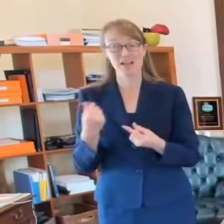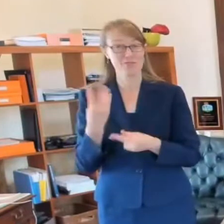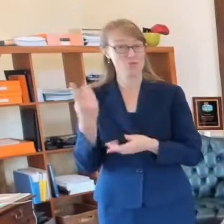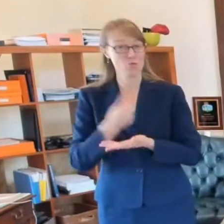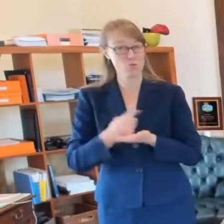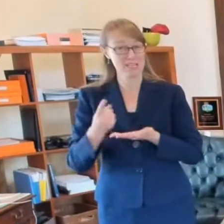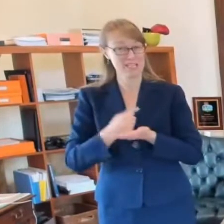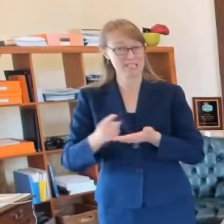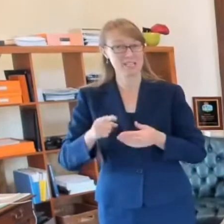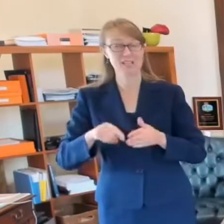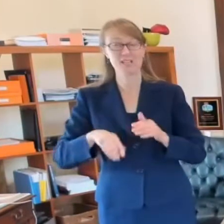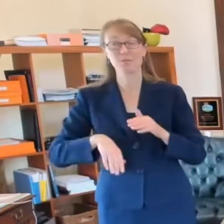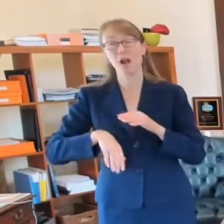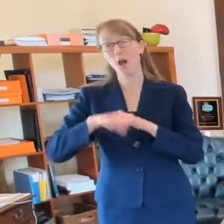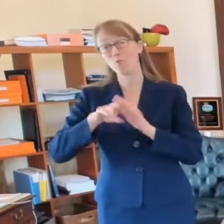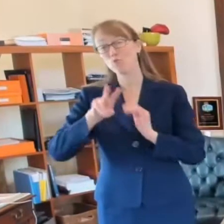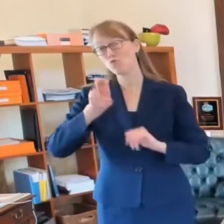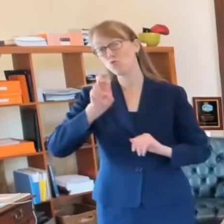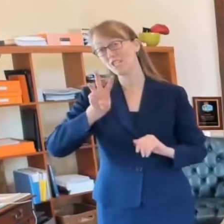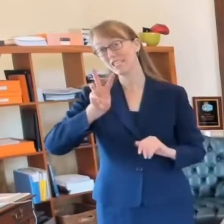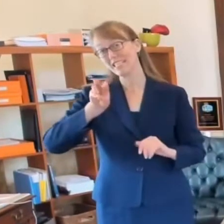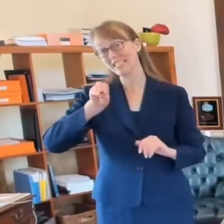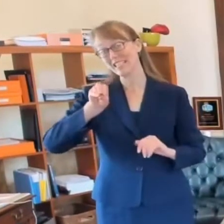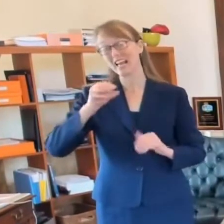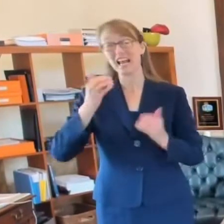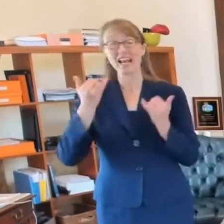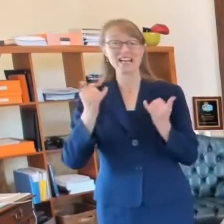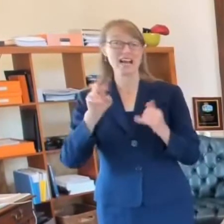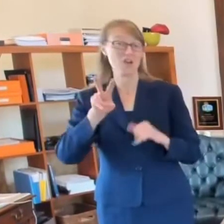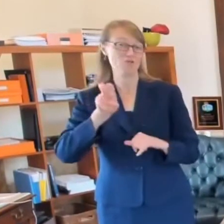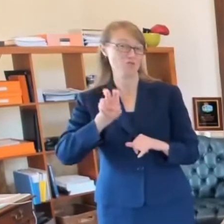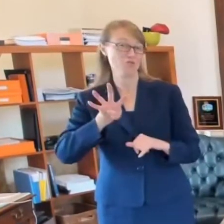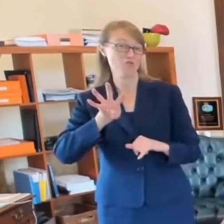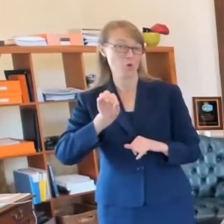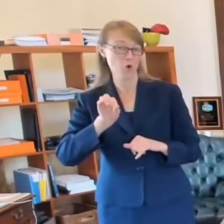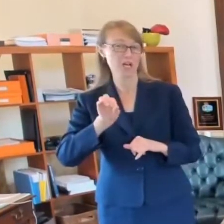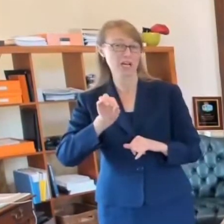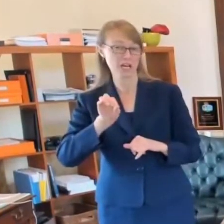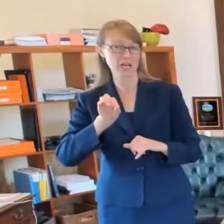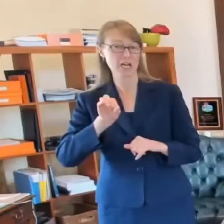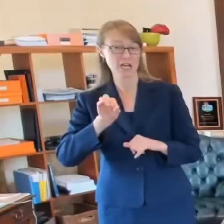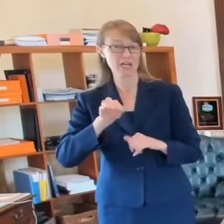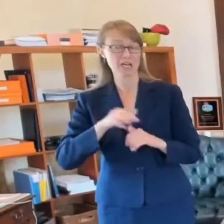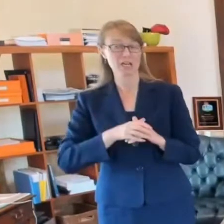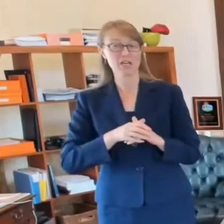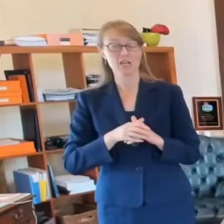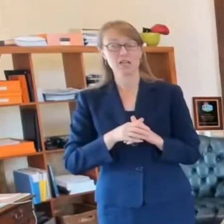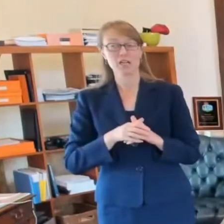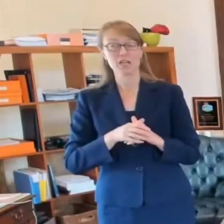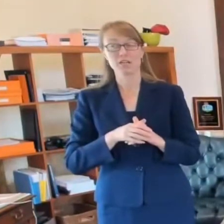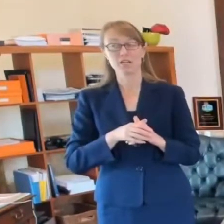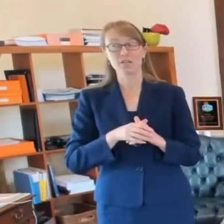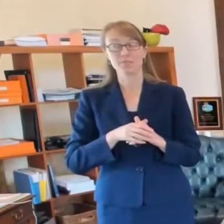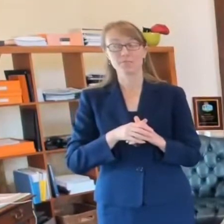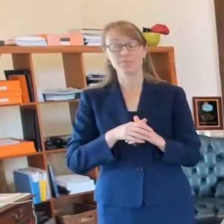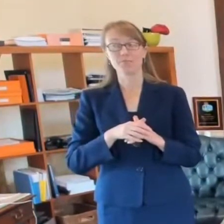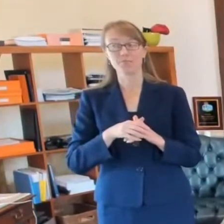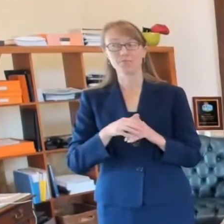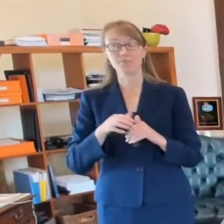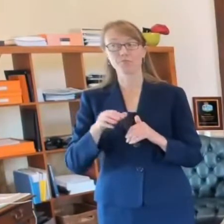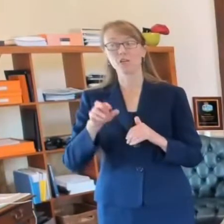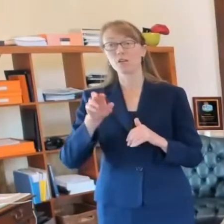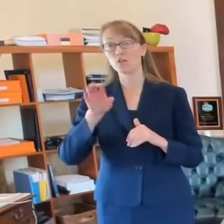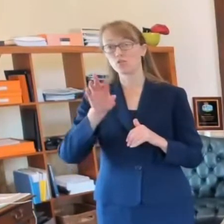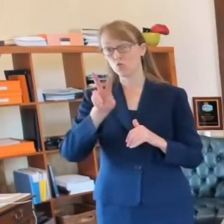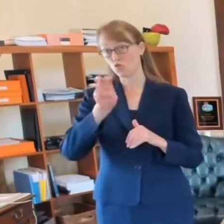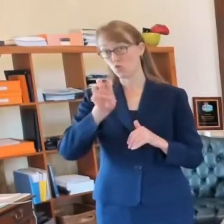260, and today down around 240. Of that, 59 people in